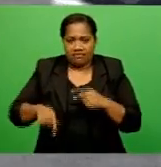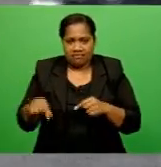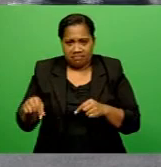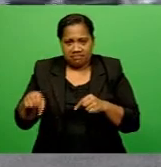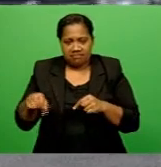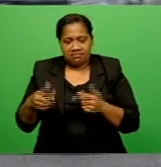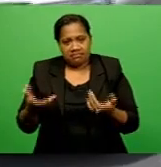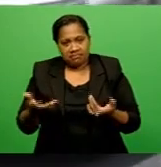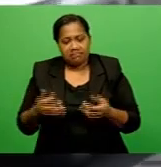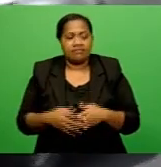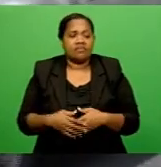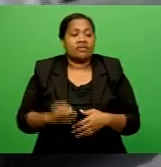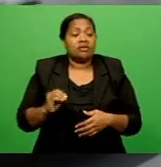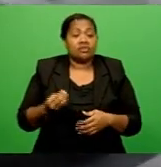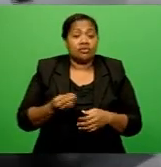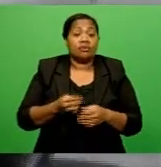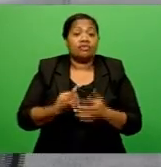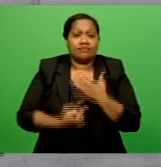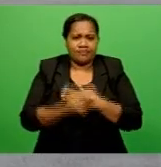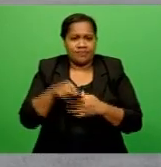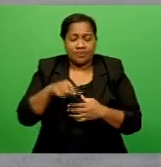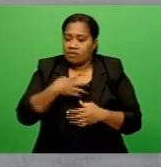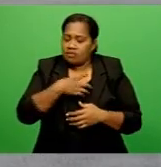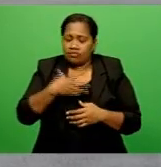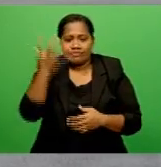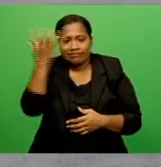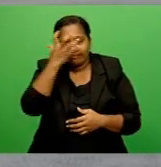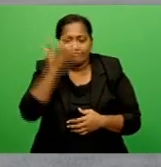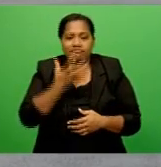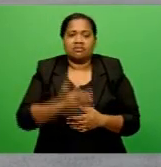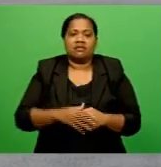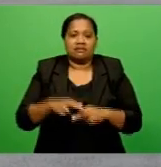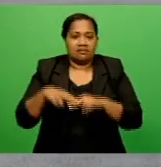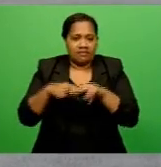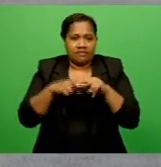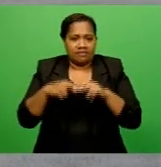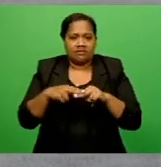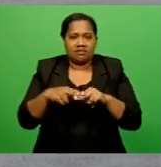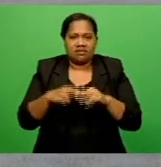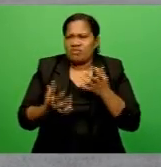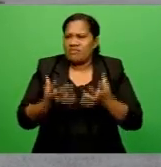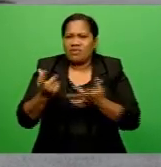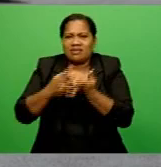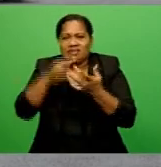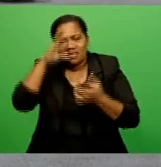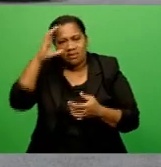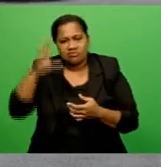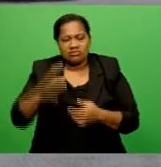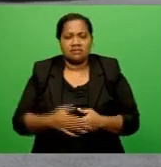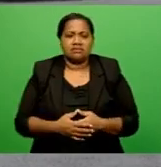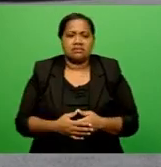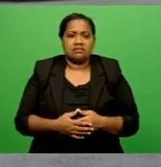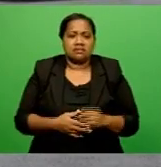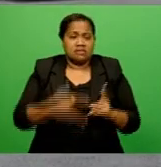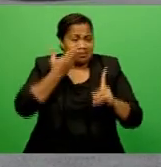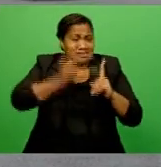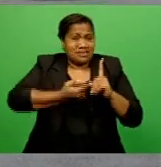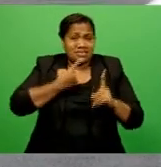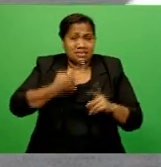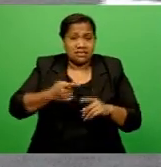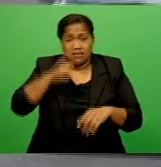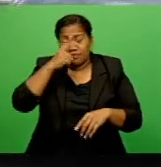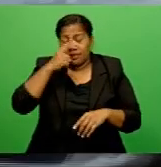to consume methamphetamine in Fiji is more dangerous when compared to the other countries. The activist says people in overseas countries